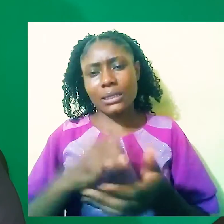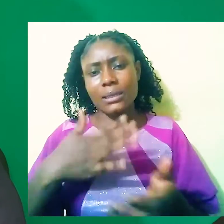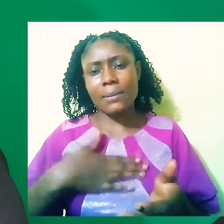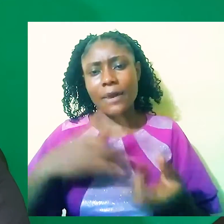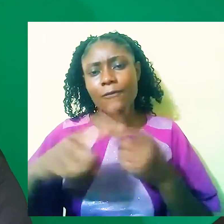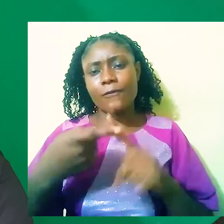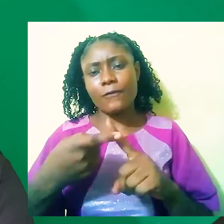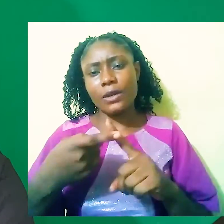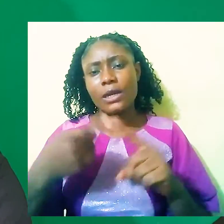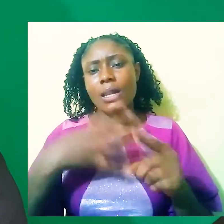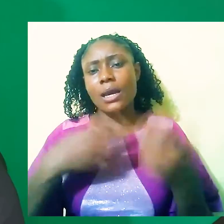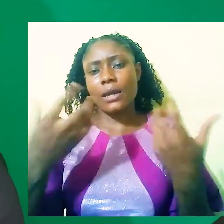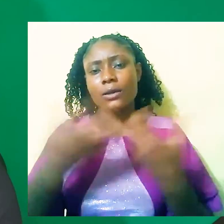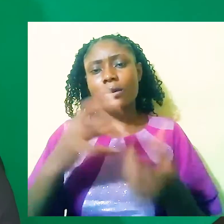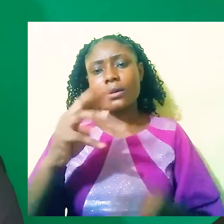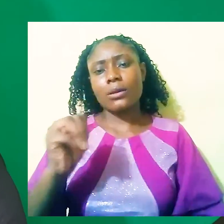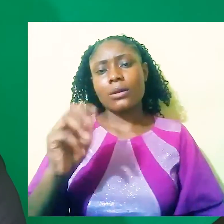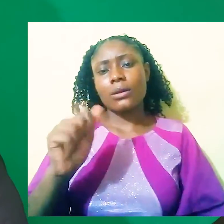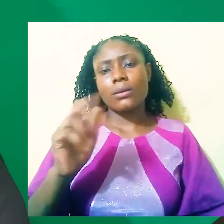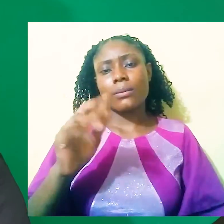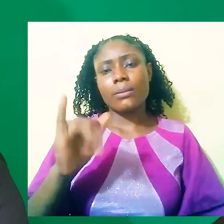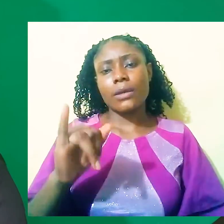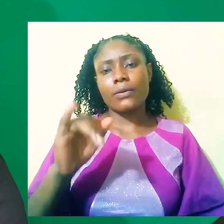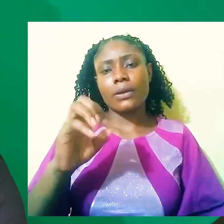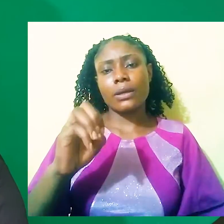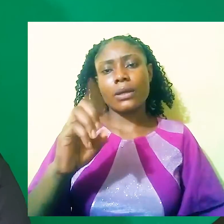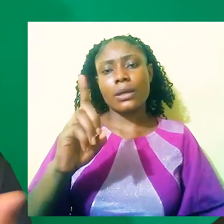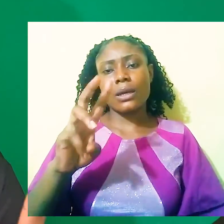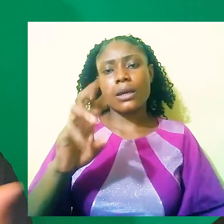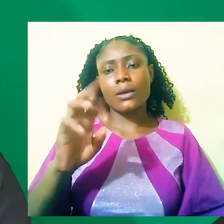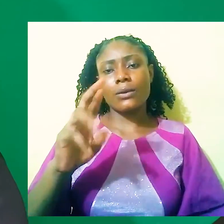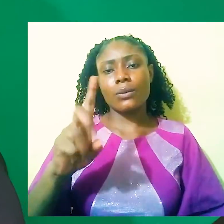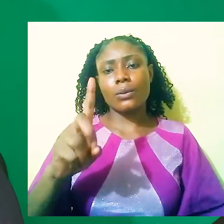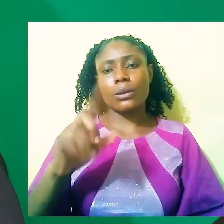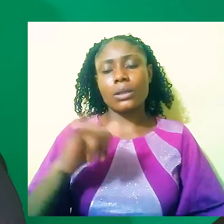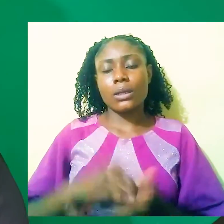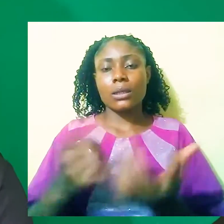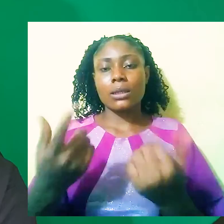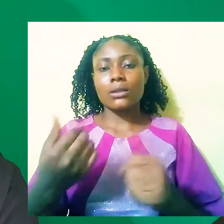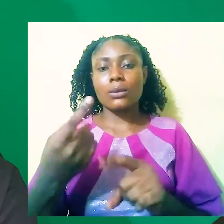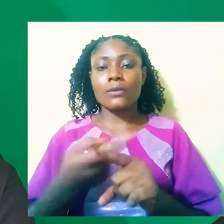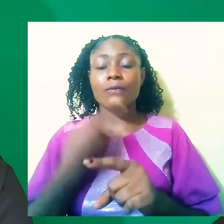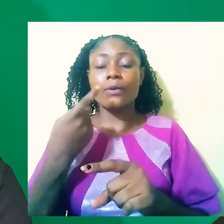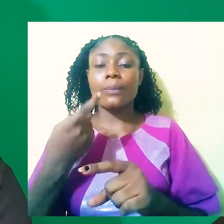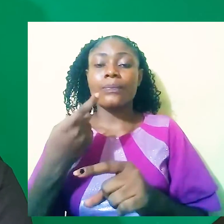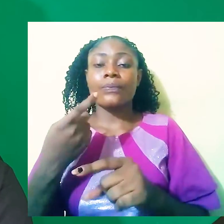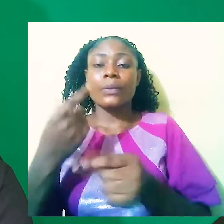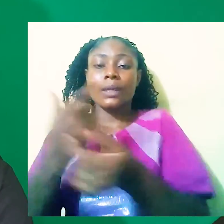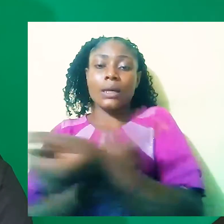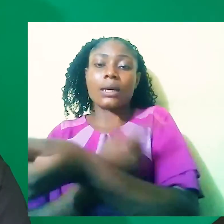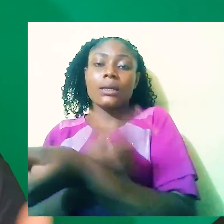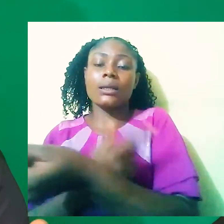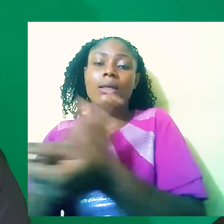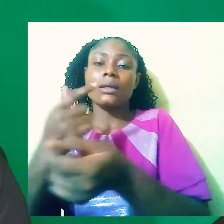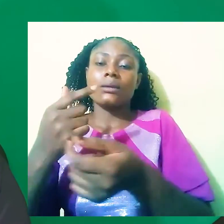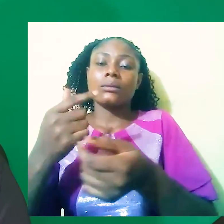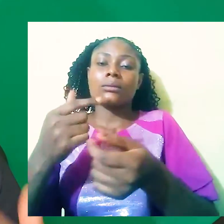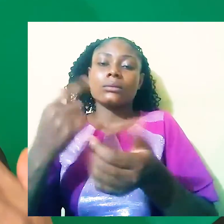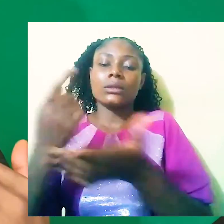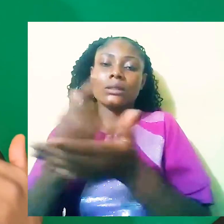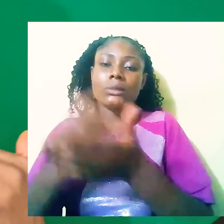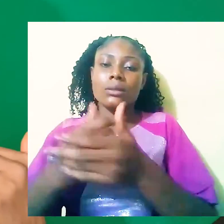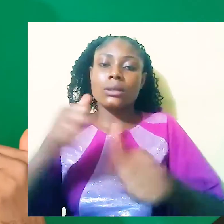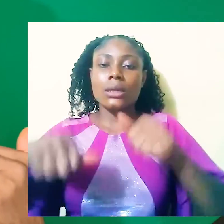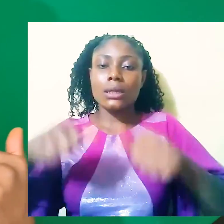going on there. I know that that my friend and colleague Mary Edward, who comes from